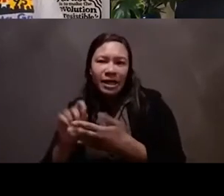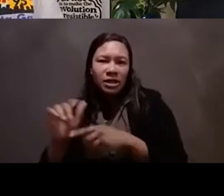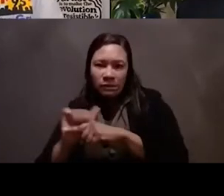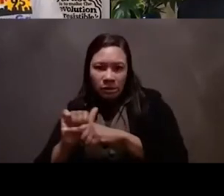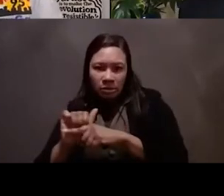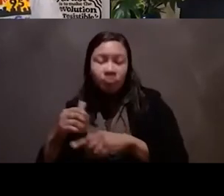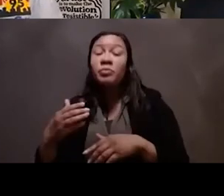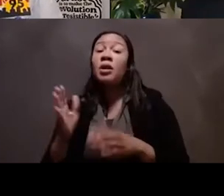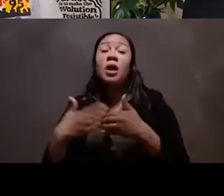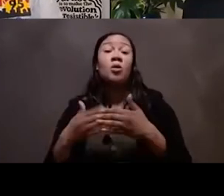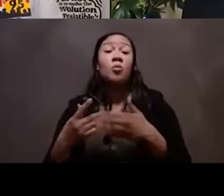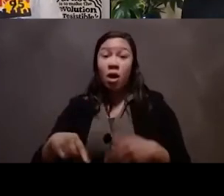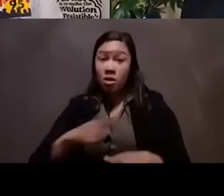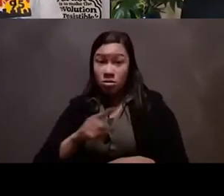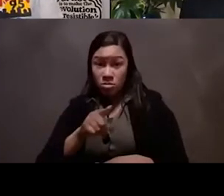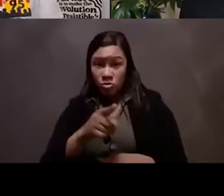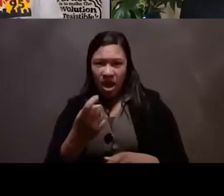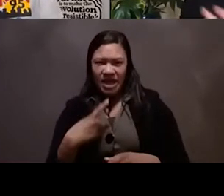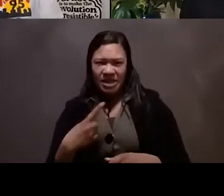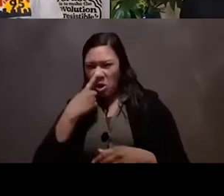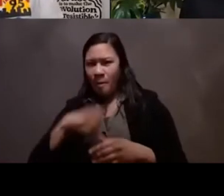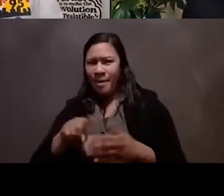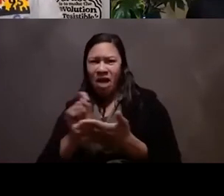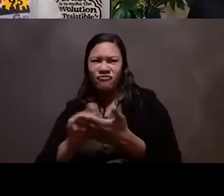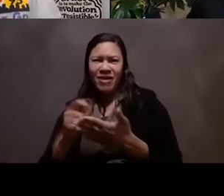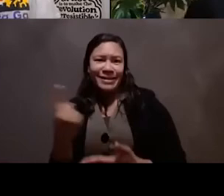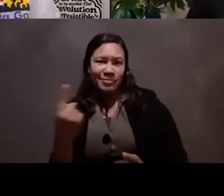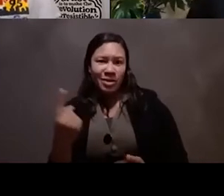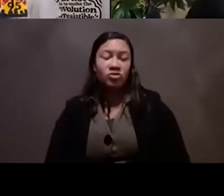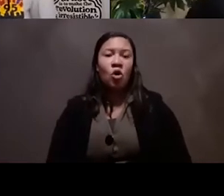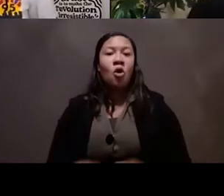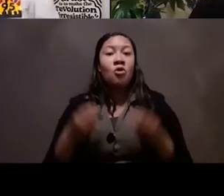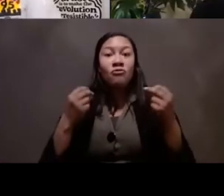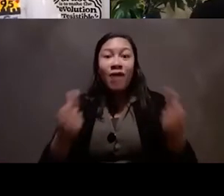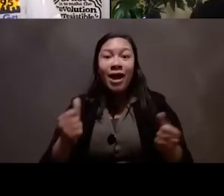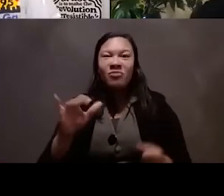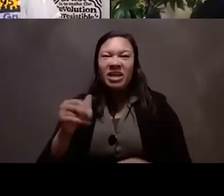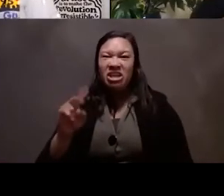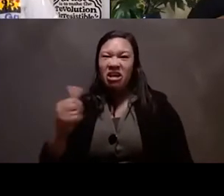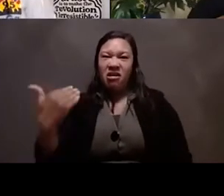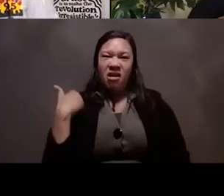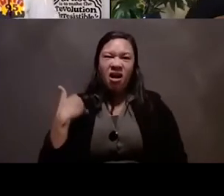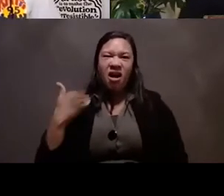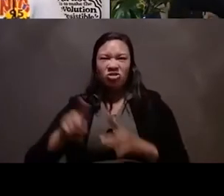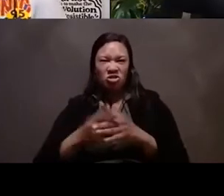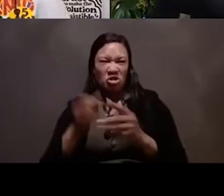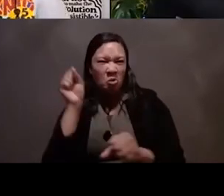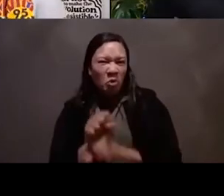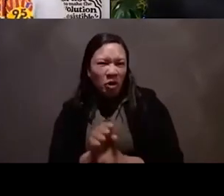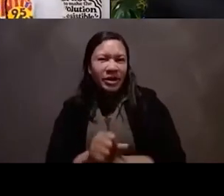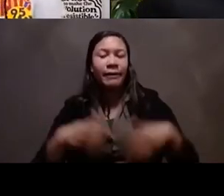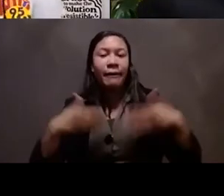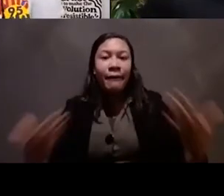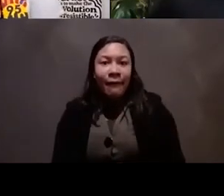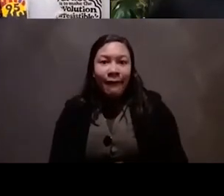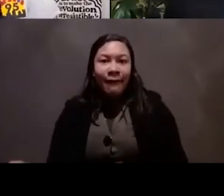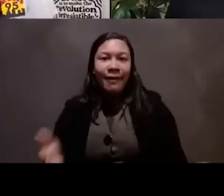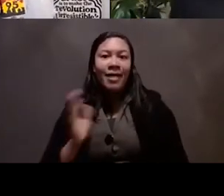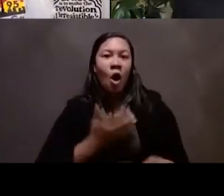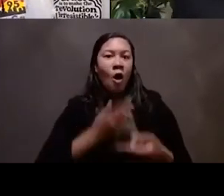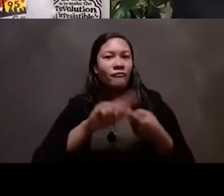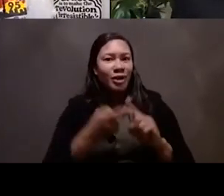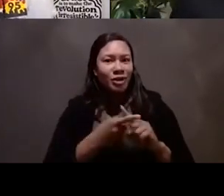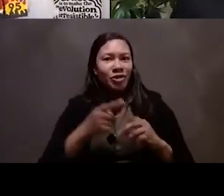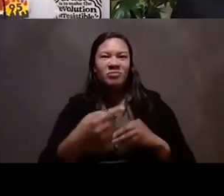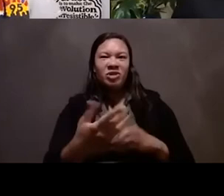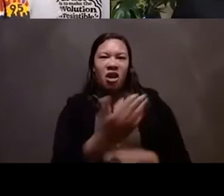write something about this. So right off the bat, Jenna had me working, honey. That's all I'm gonna say about our friendship. But no, I'm